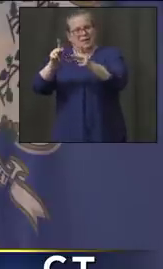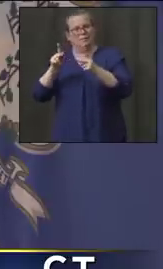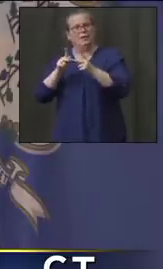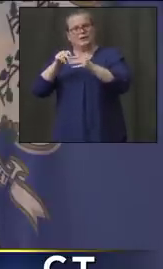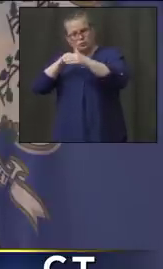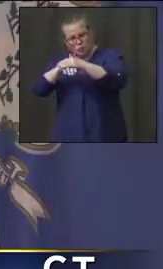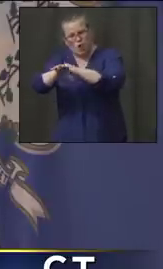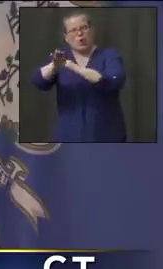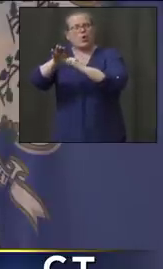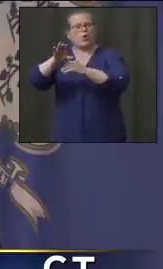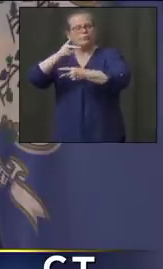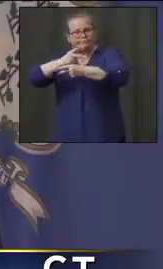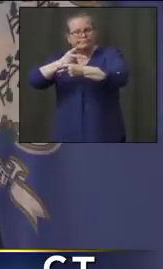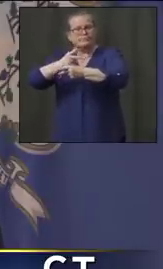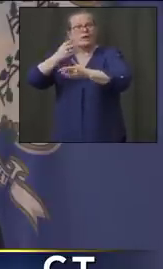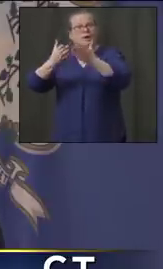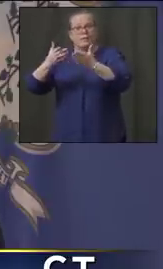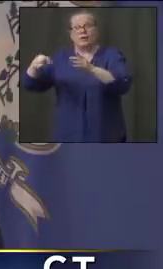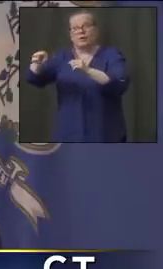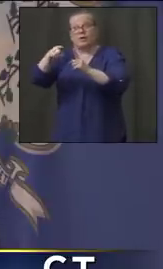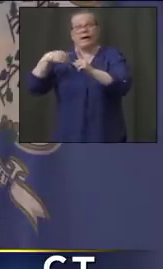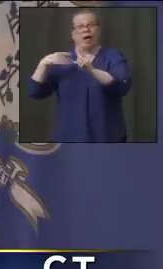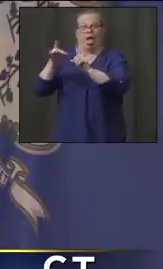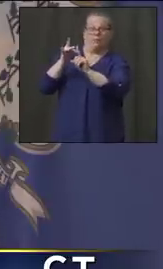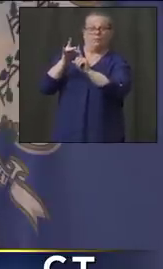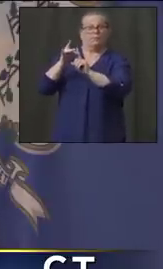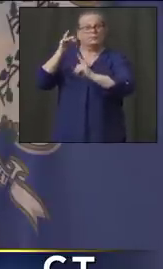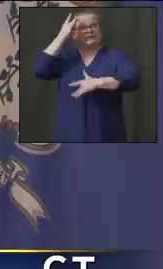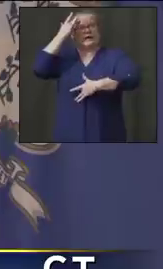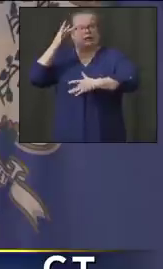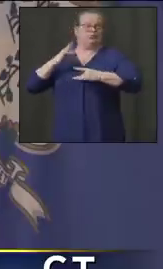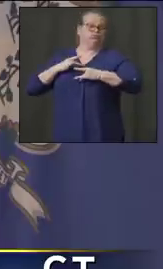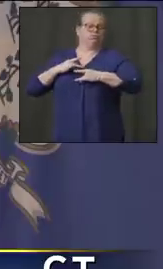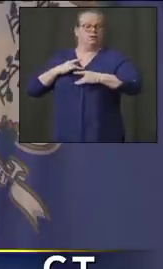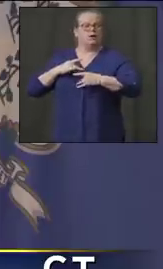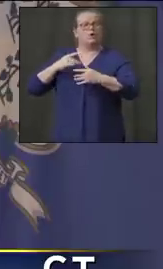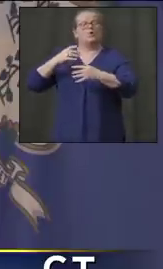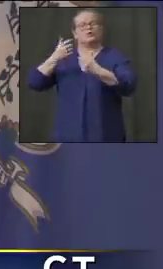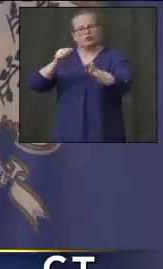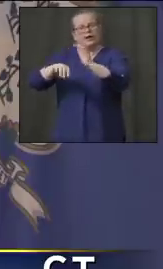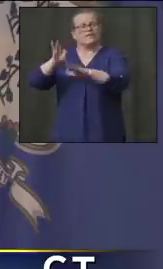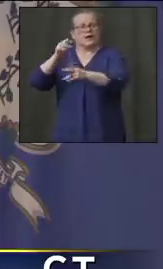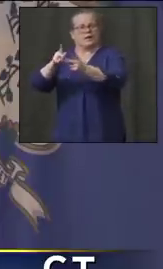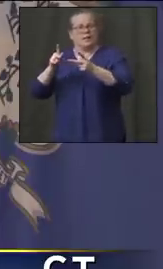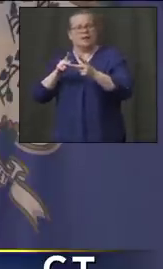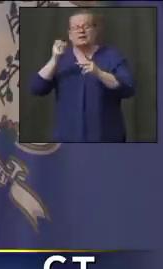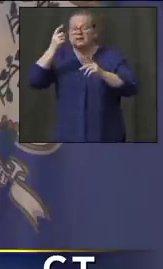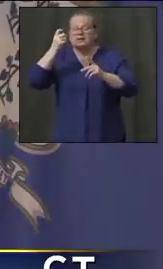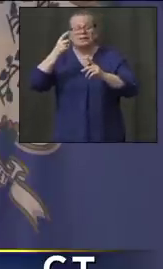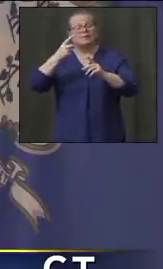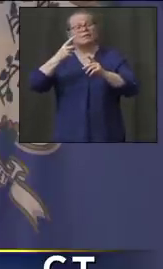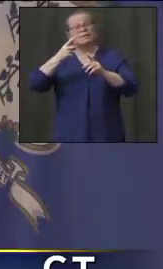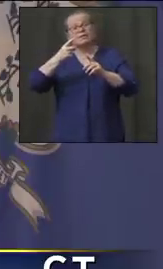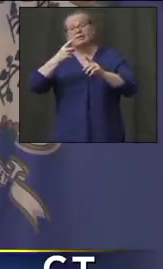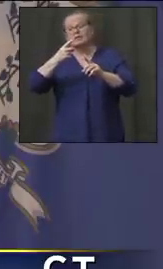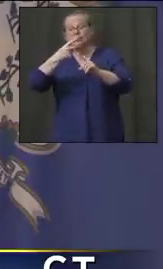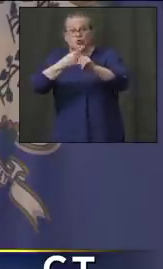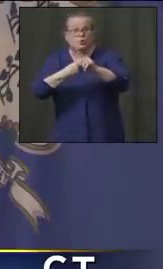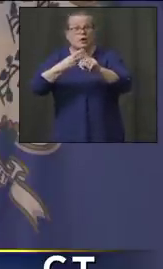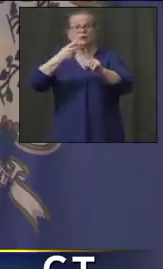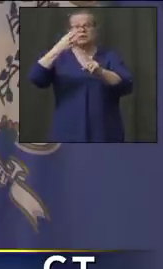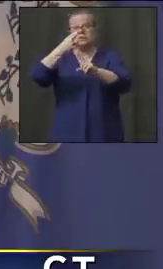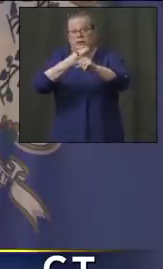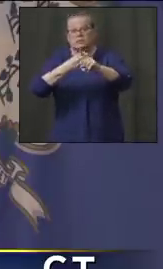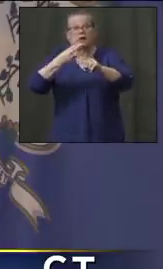terms of this economy in the next 2 months or the next 6 months, I think we're all feeling our way, and the federal government will have a lot to say about that as